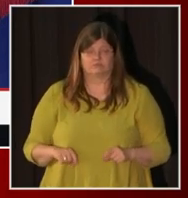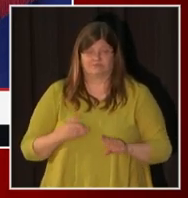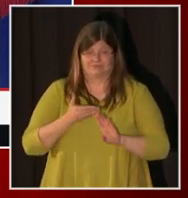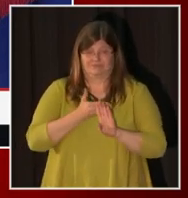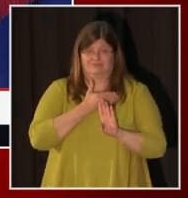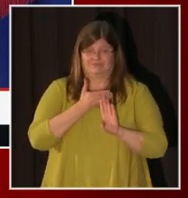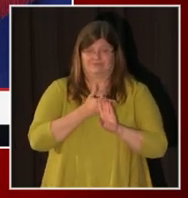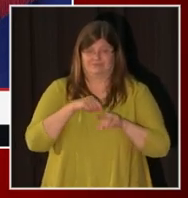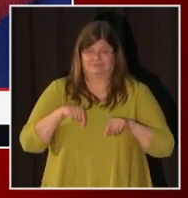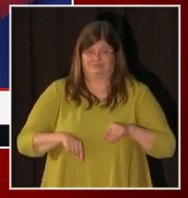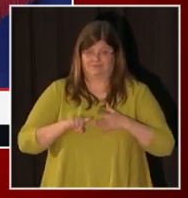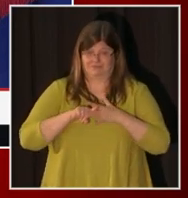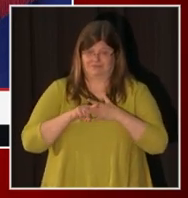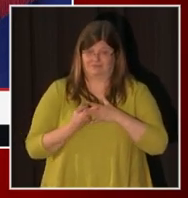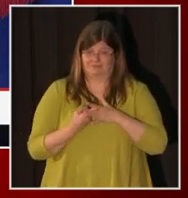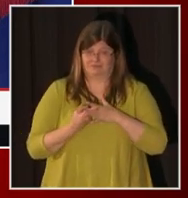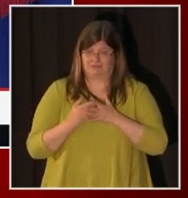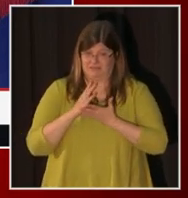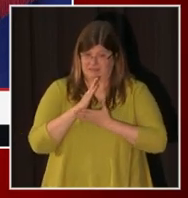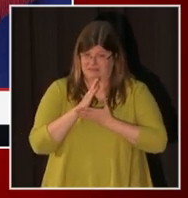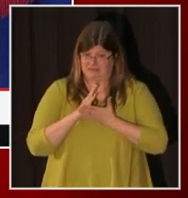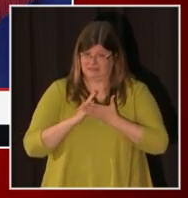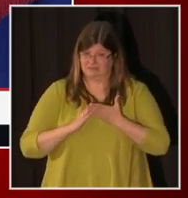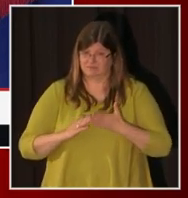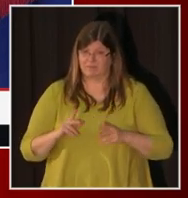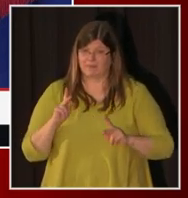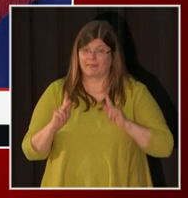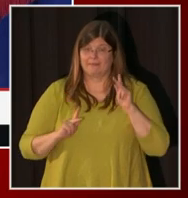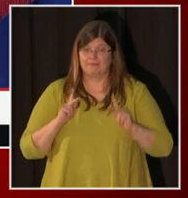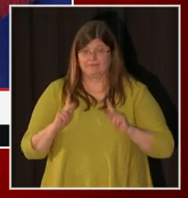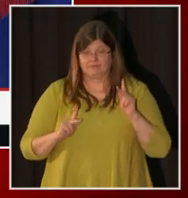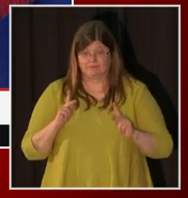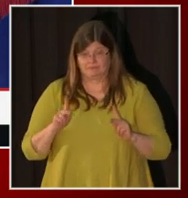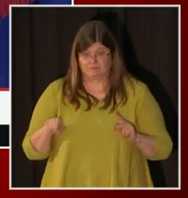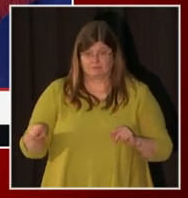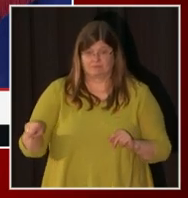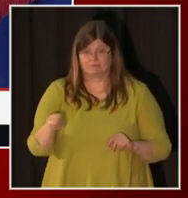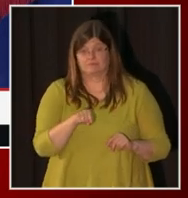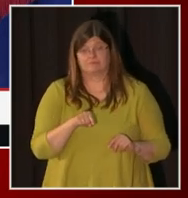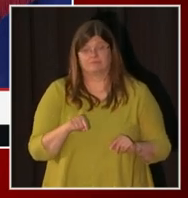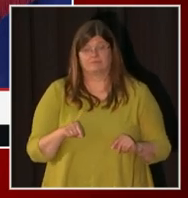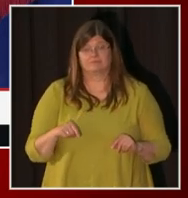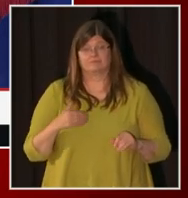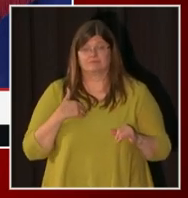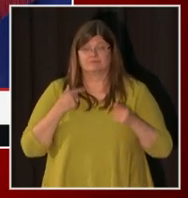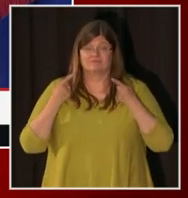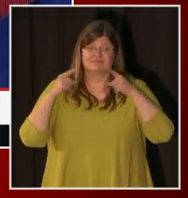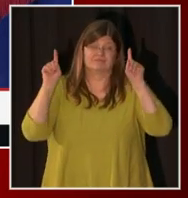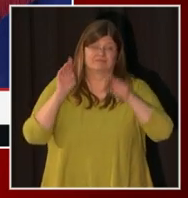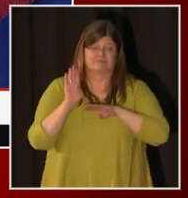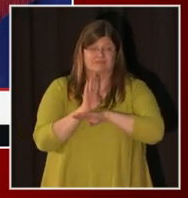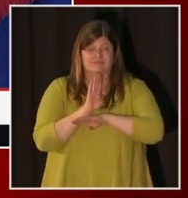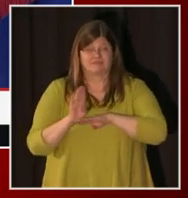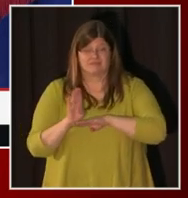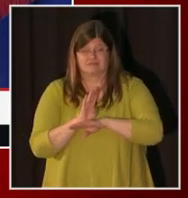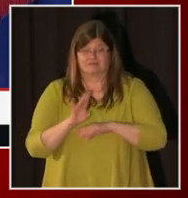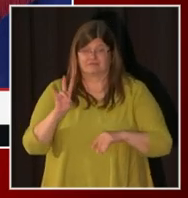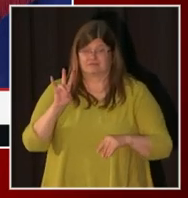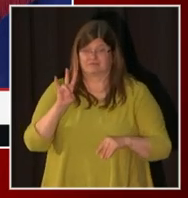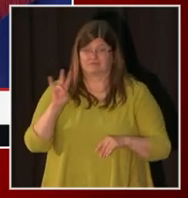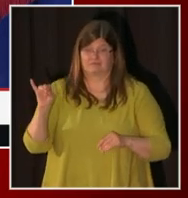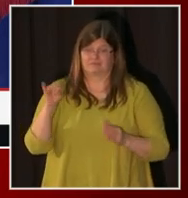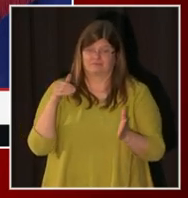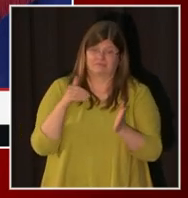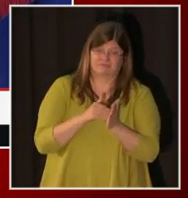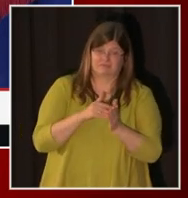that people had bustling businesses and 70,000 people had jobs that don't have them right